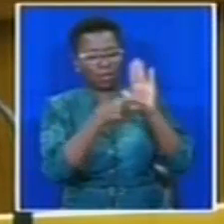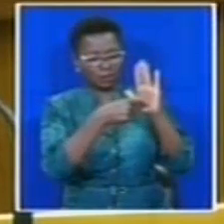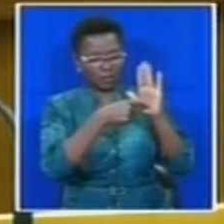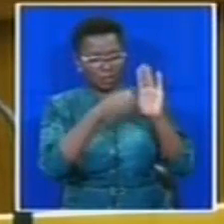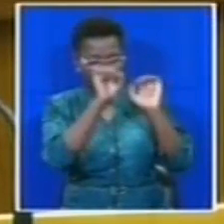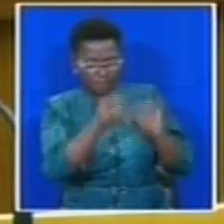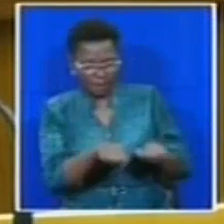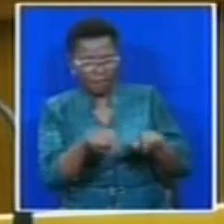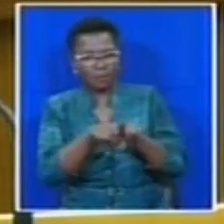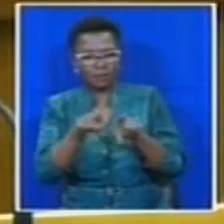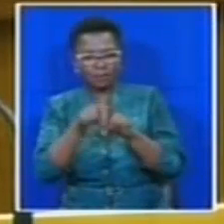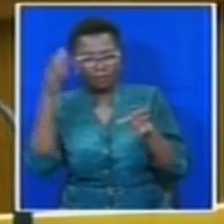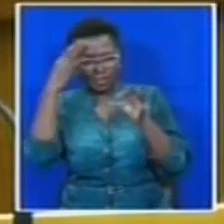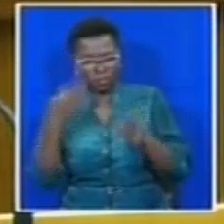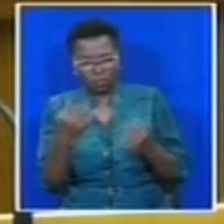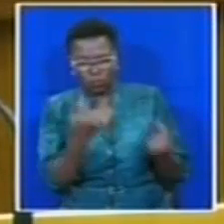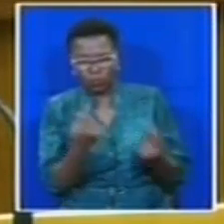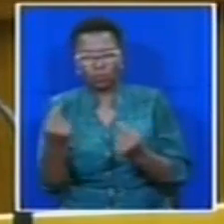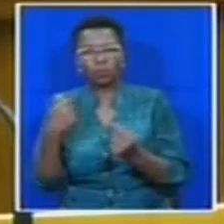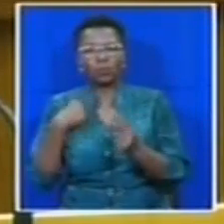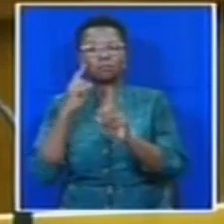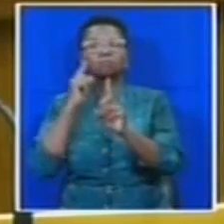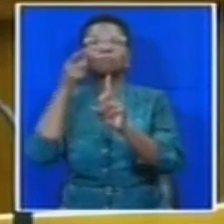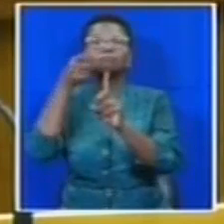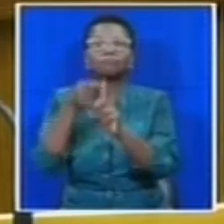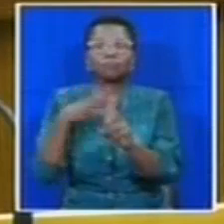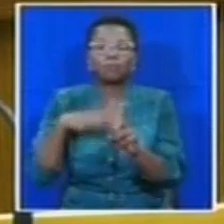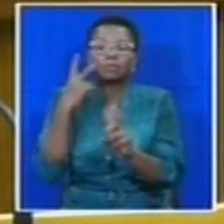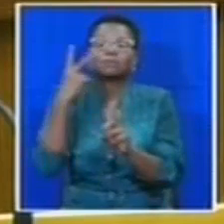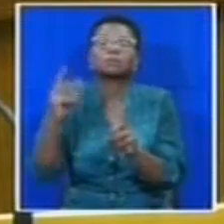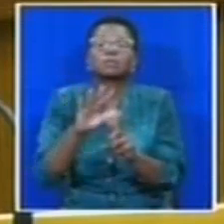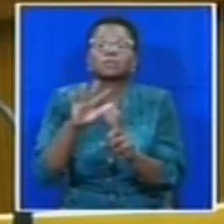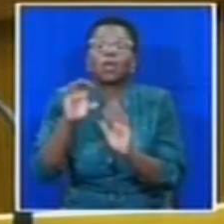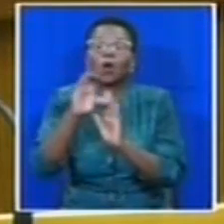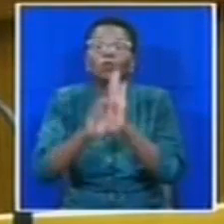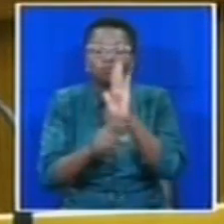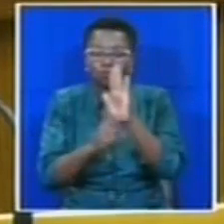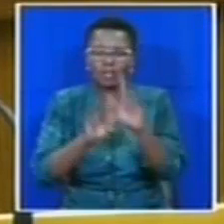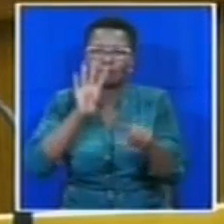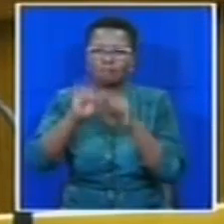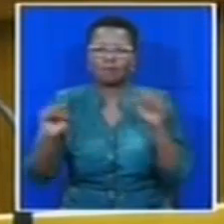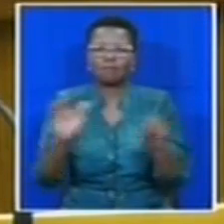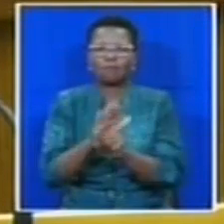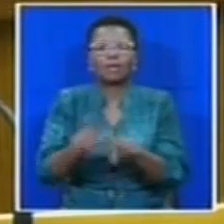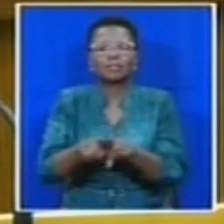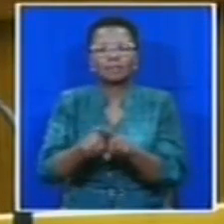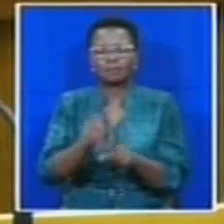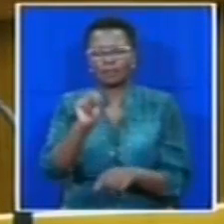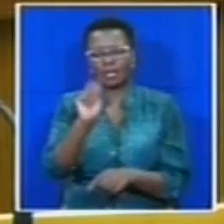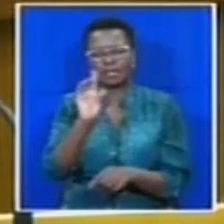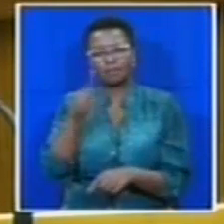decisions we must take in pursuing the aspirations and goals of our Constitution and the National Development Plan.